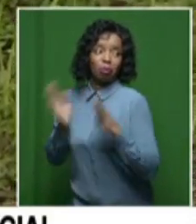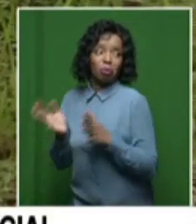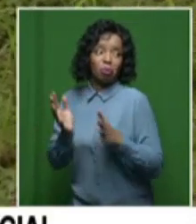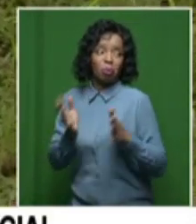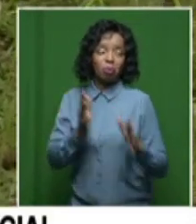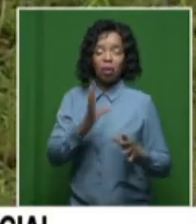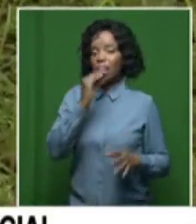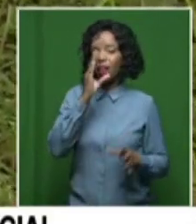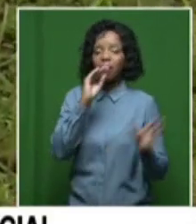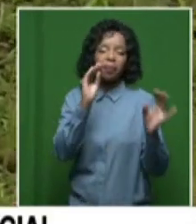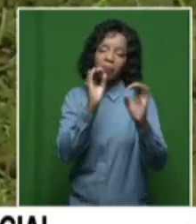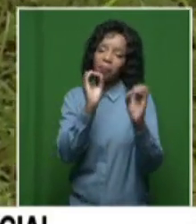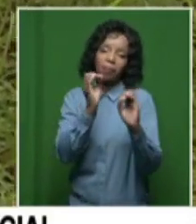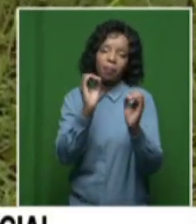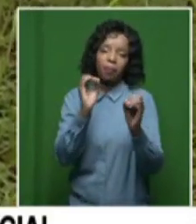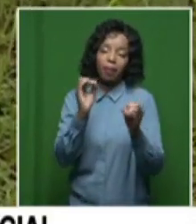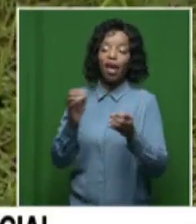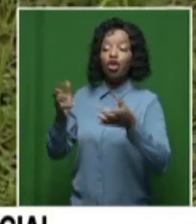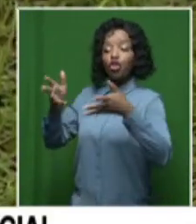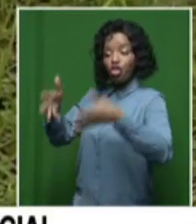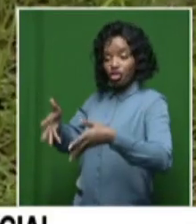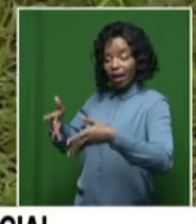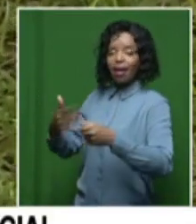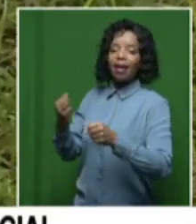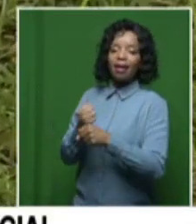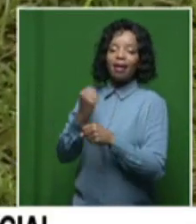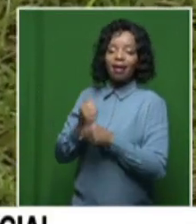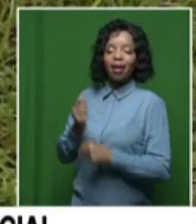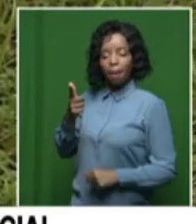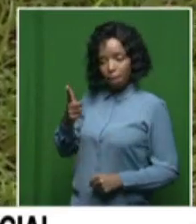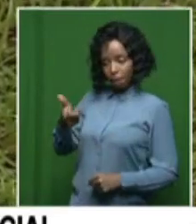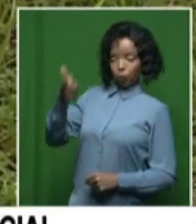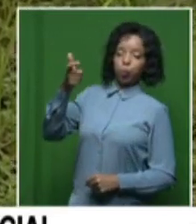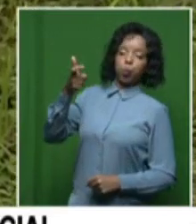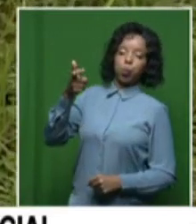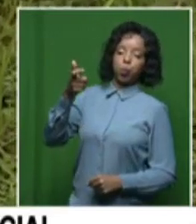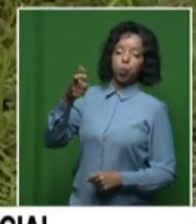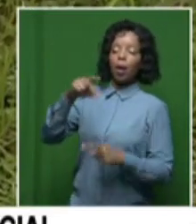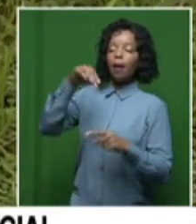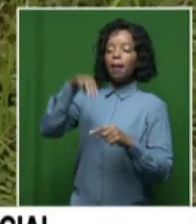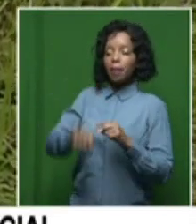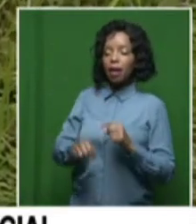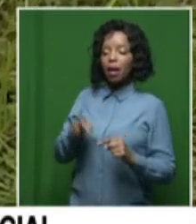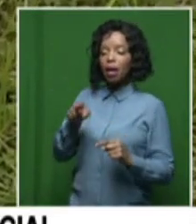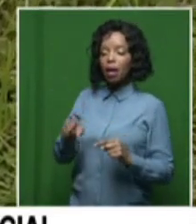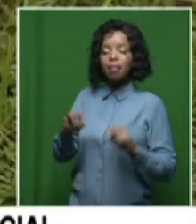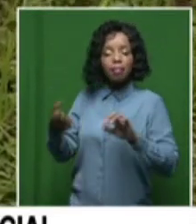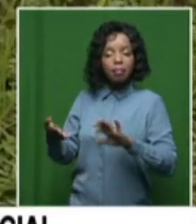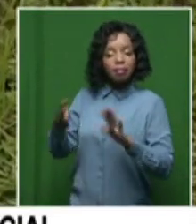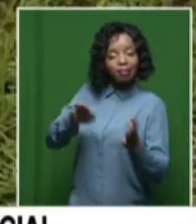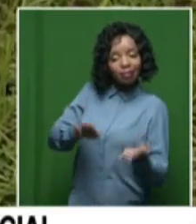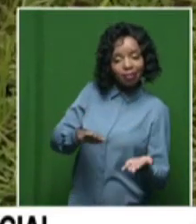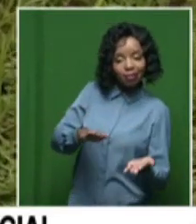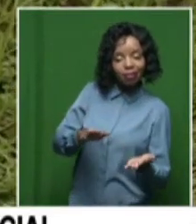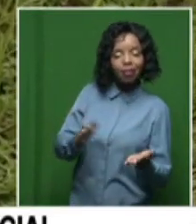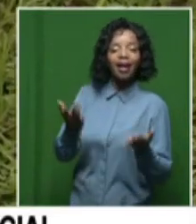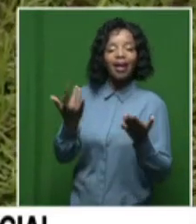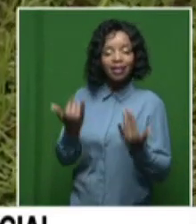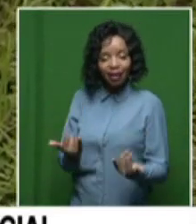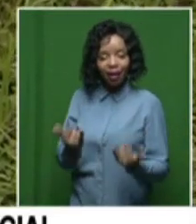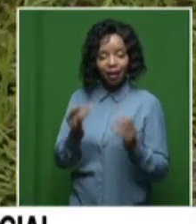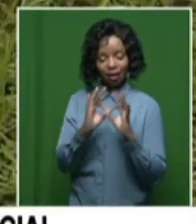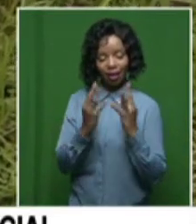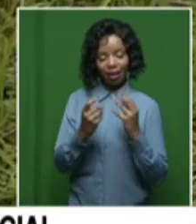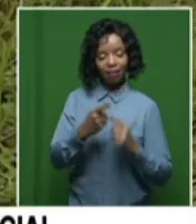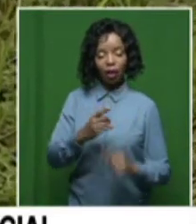she was then gunned down there. They then received news of her passing. And they're living in fear at this stage.